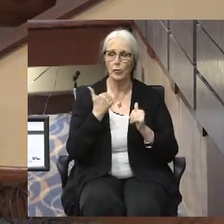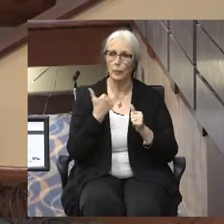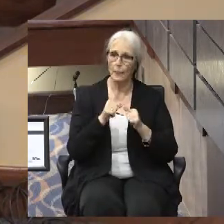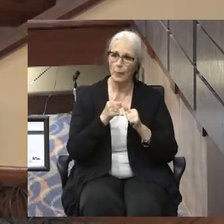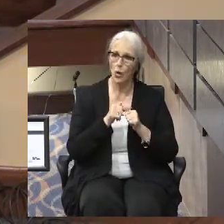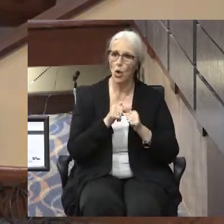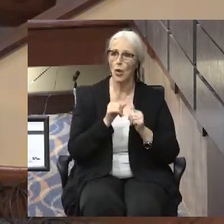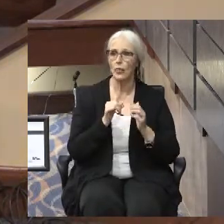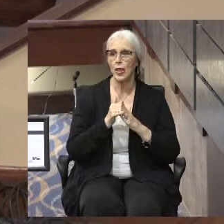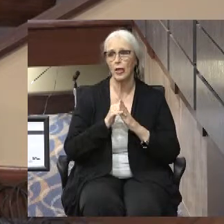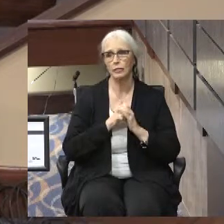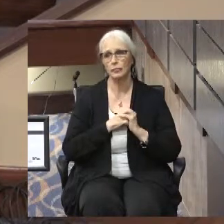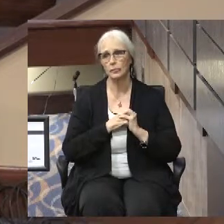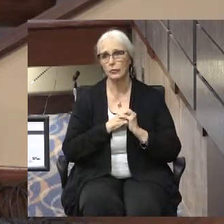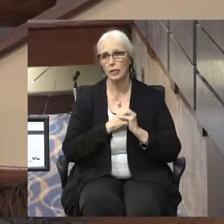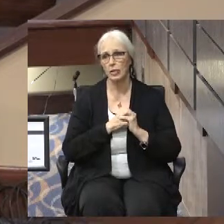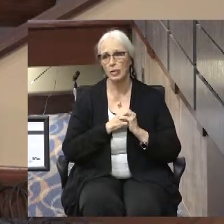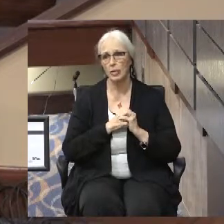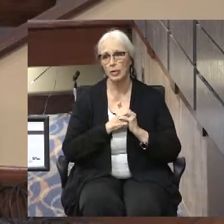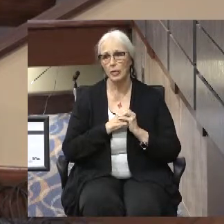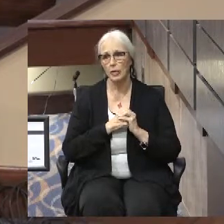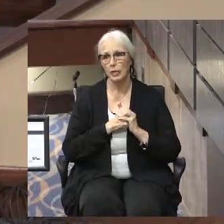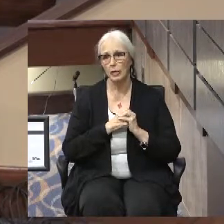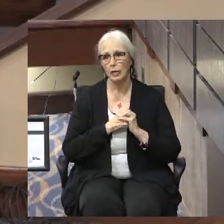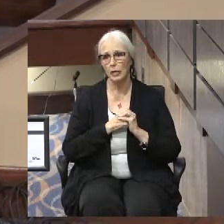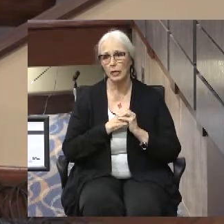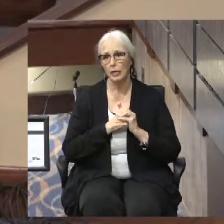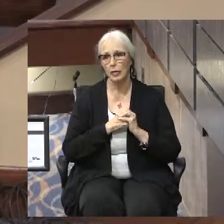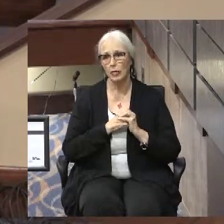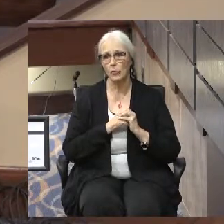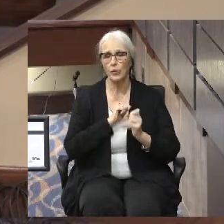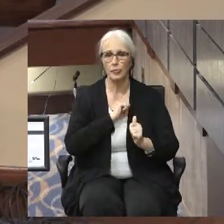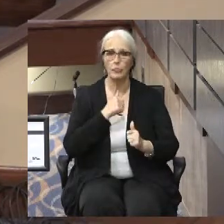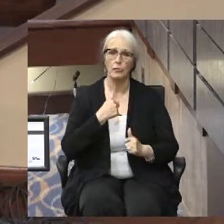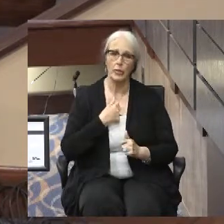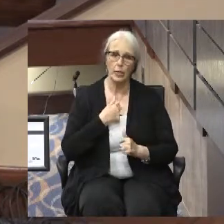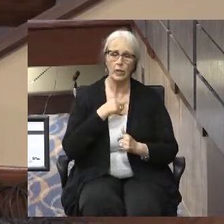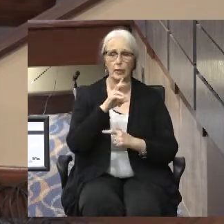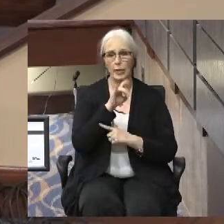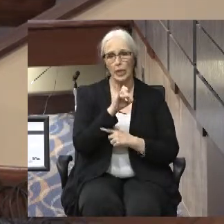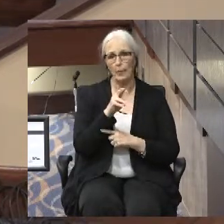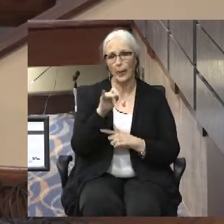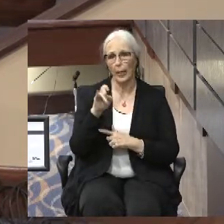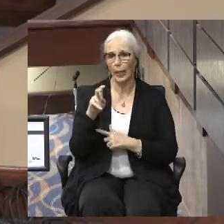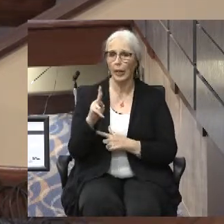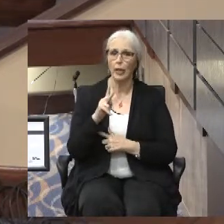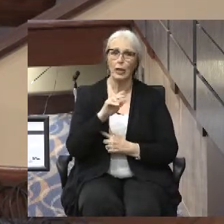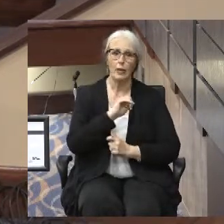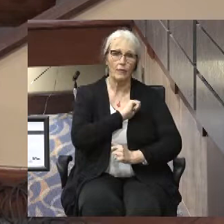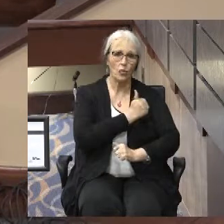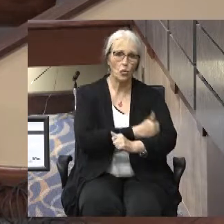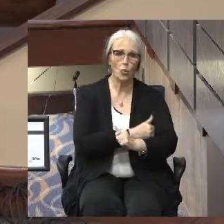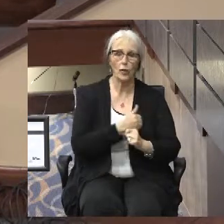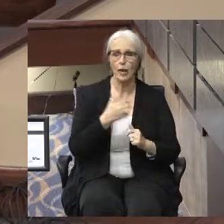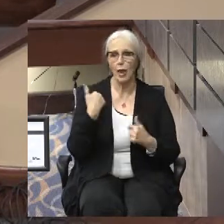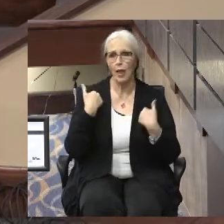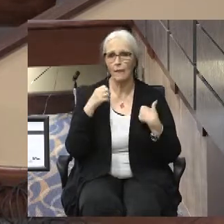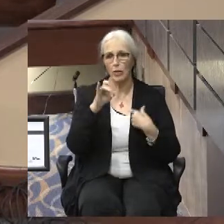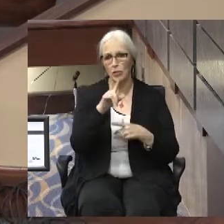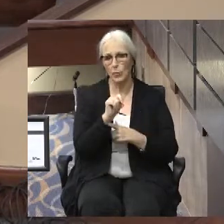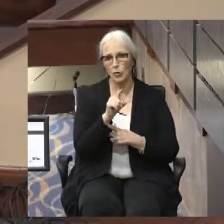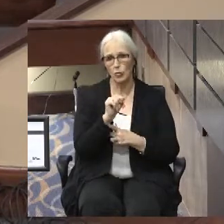day. I, Dylan Meek, by virtue of the authority vested in me as mayor of the city of Waco, do hereby proclaim October